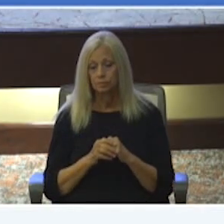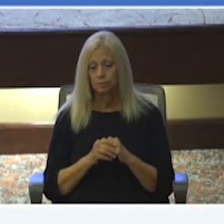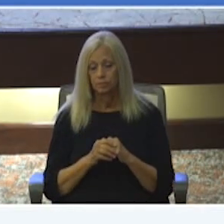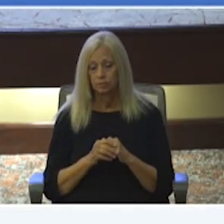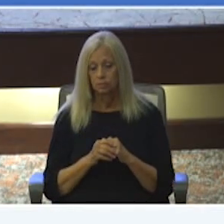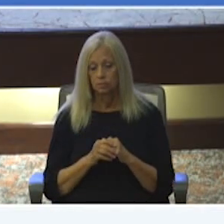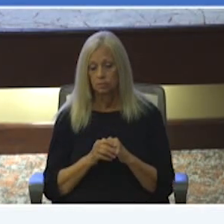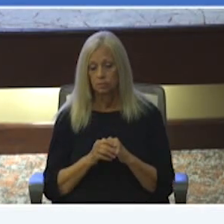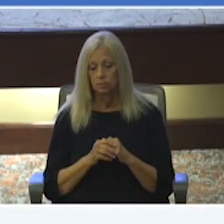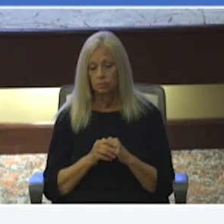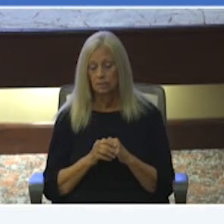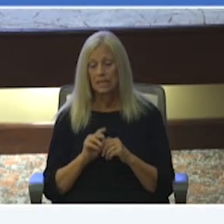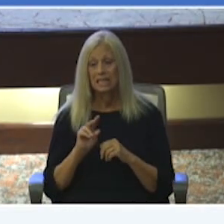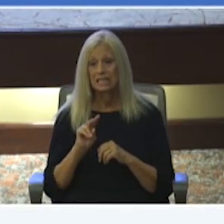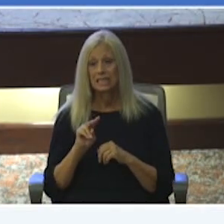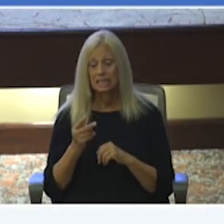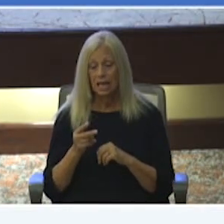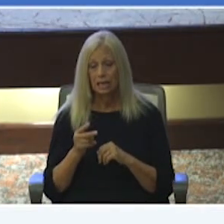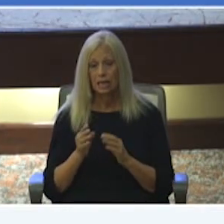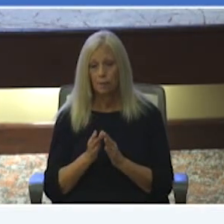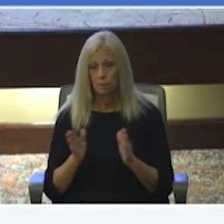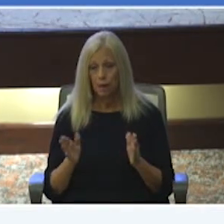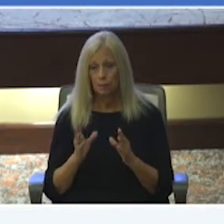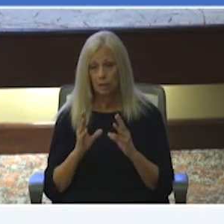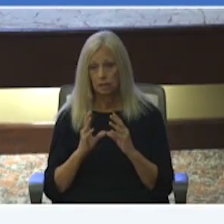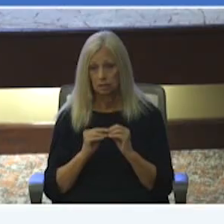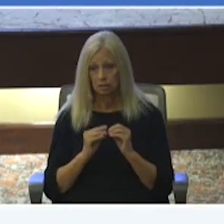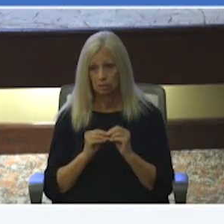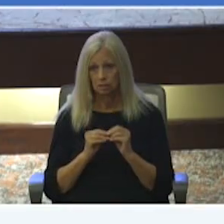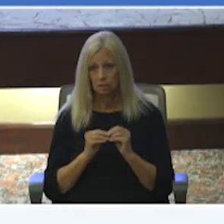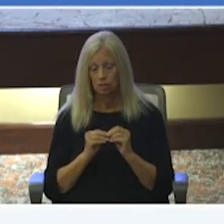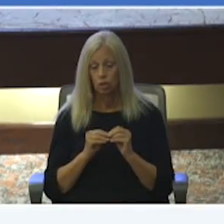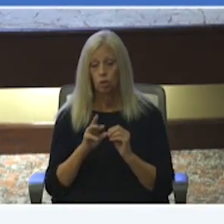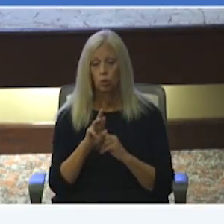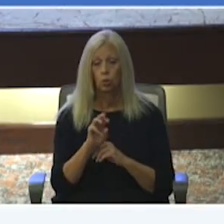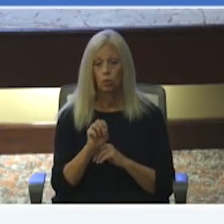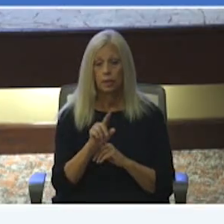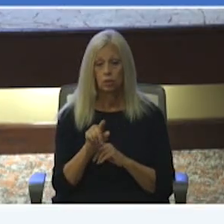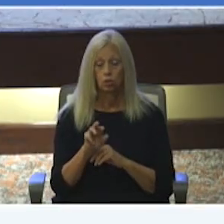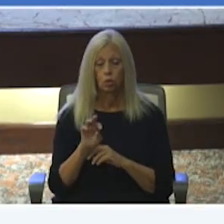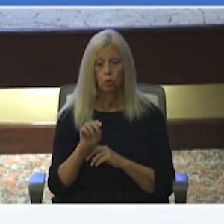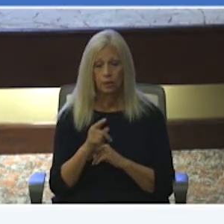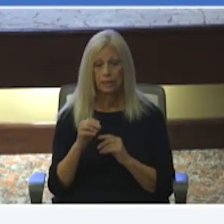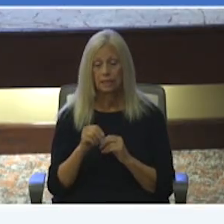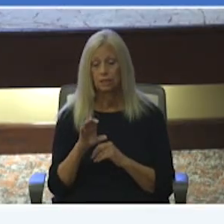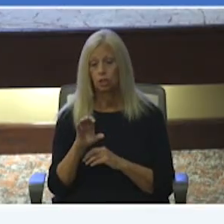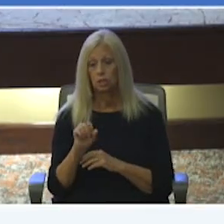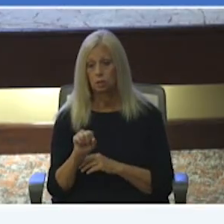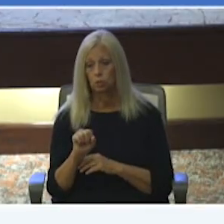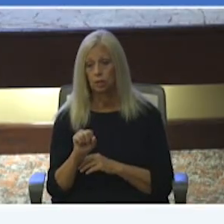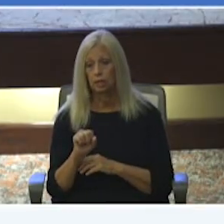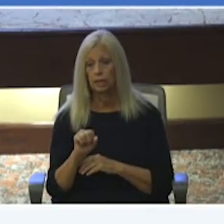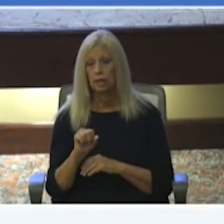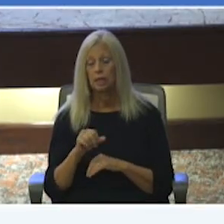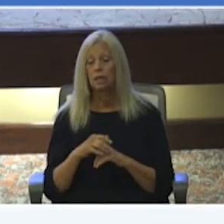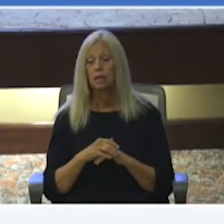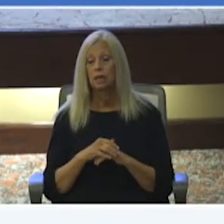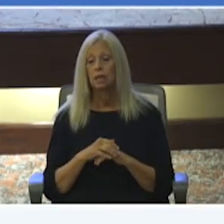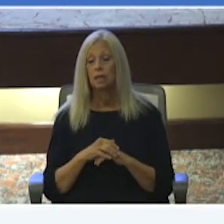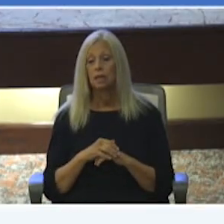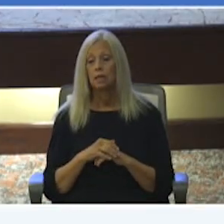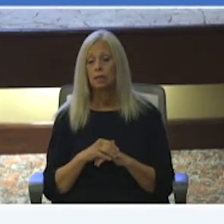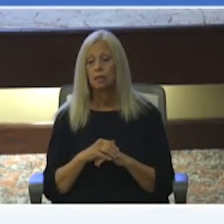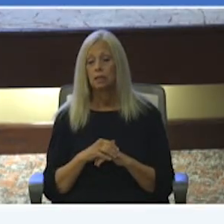Our second public hearing that I wanted to cover is a rezoning out in China Spring area at Parker Springs Drive. It's